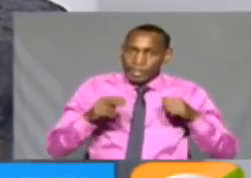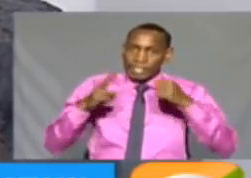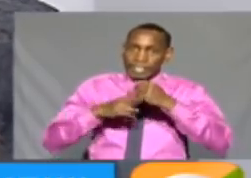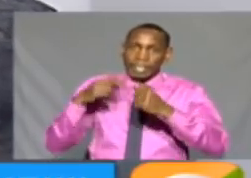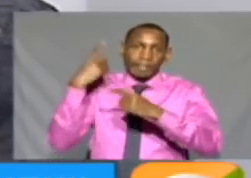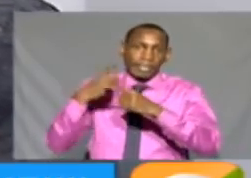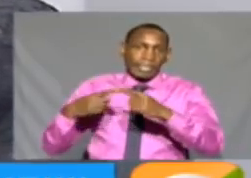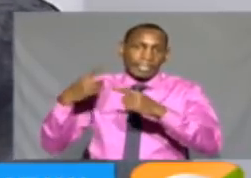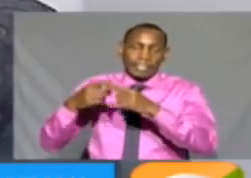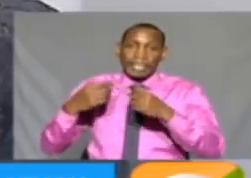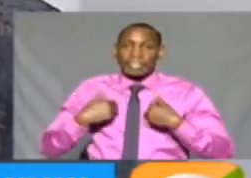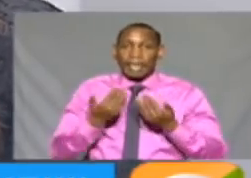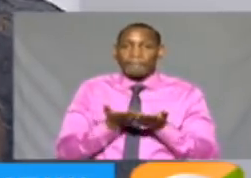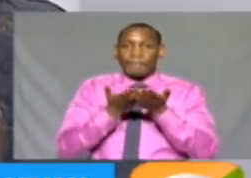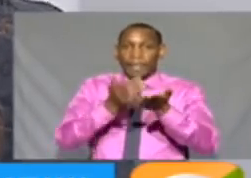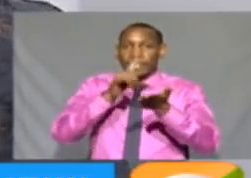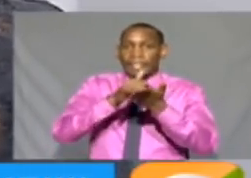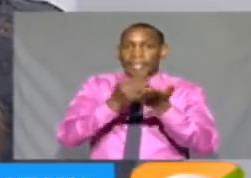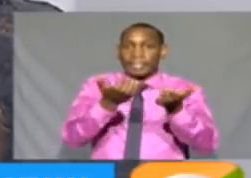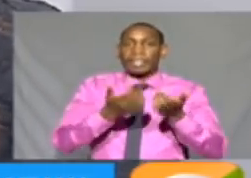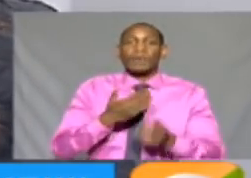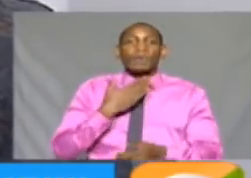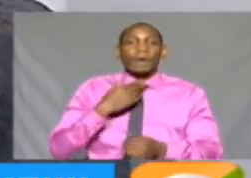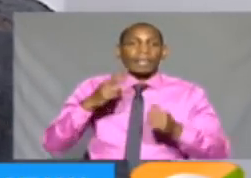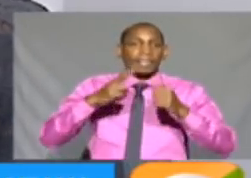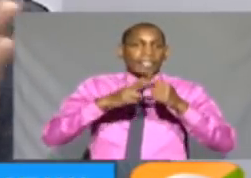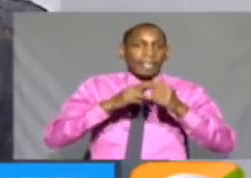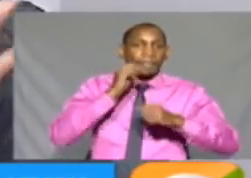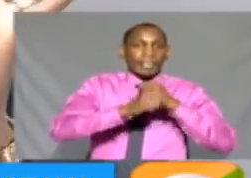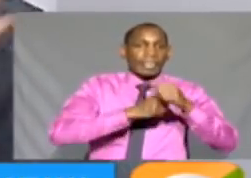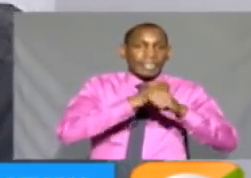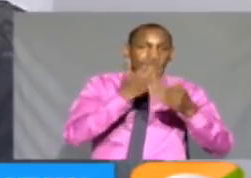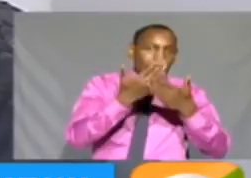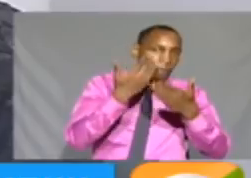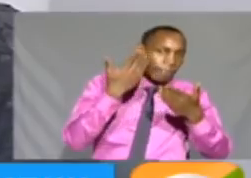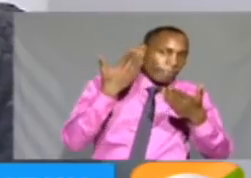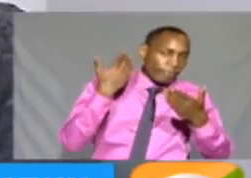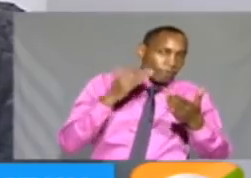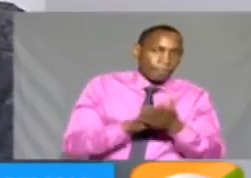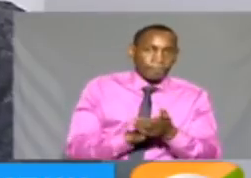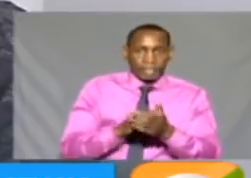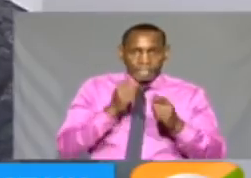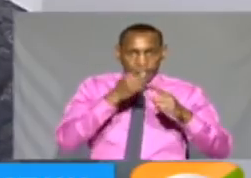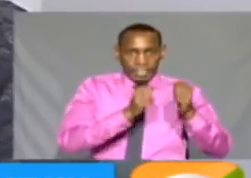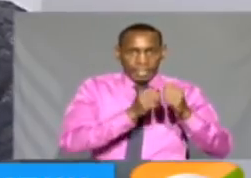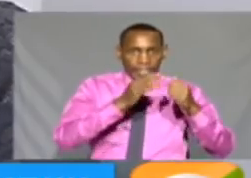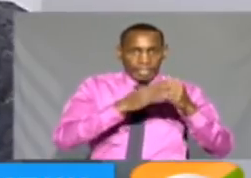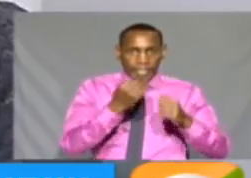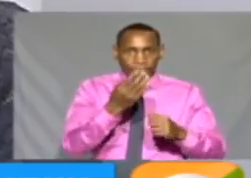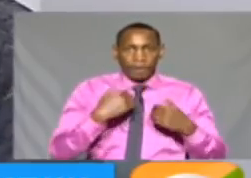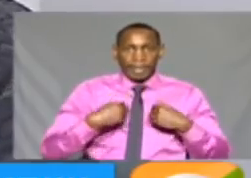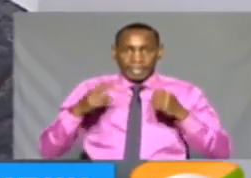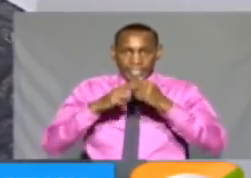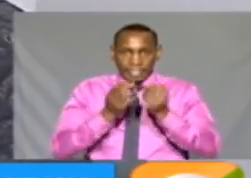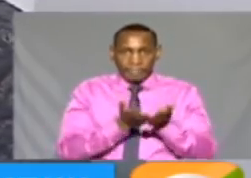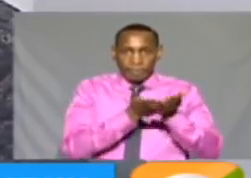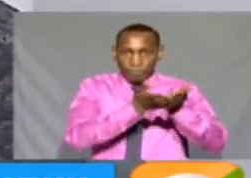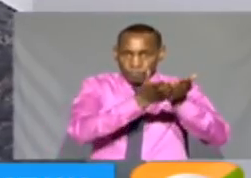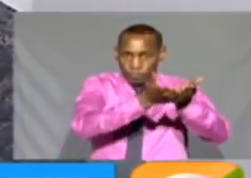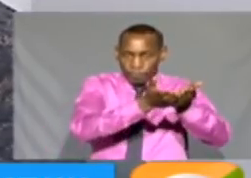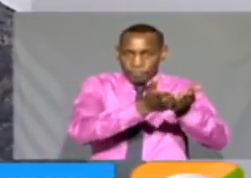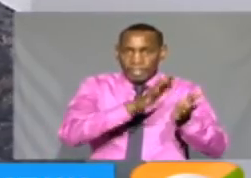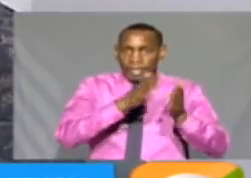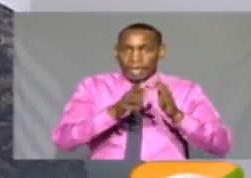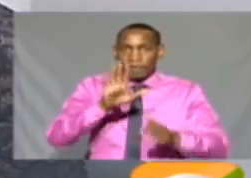get a ferry whose need was determined 7 years before. When, I mean, take a look at these numbers. In 1994, we had seven vessels. We were